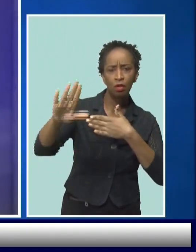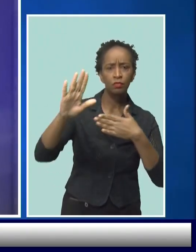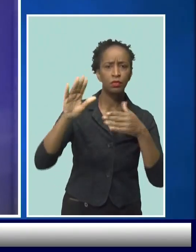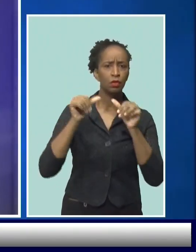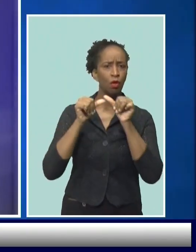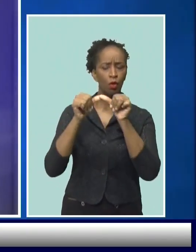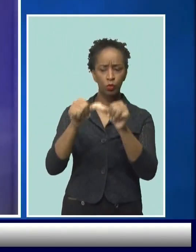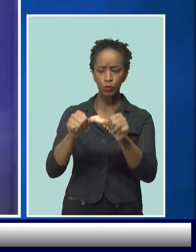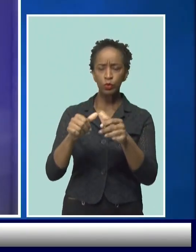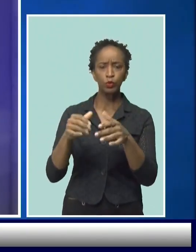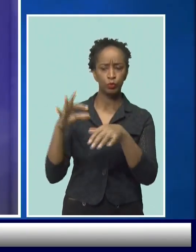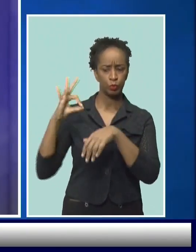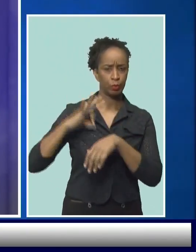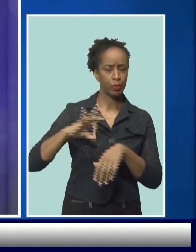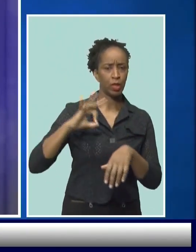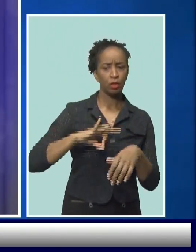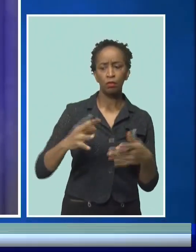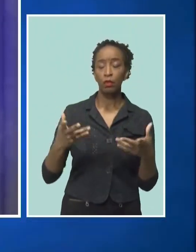Barbados, expanding